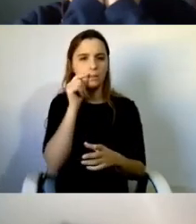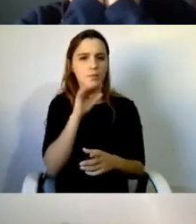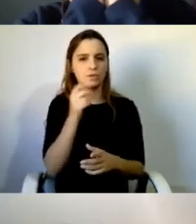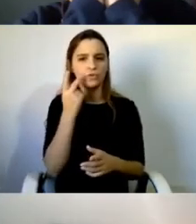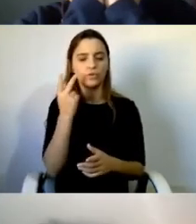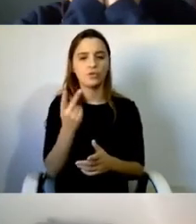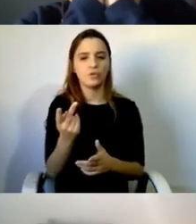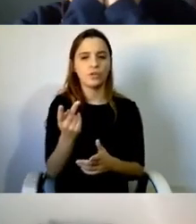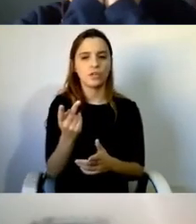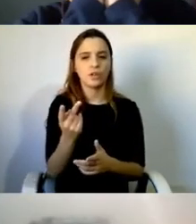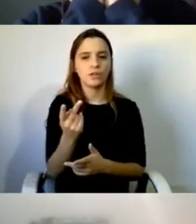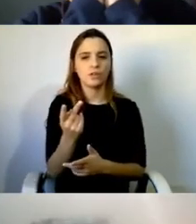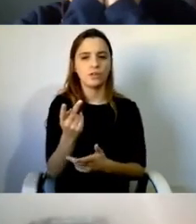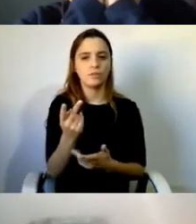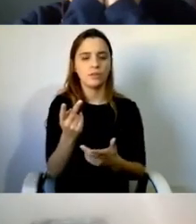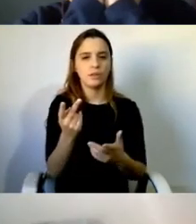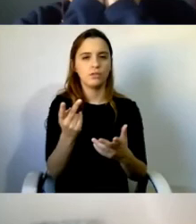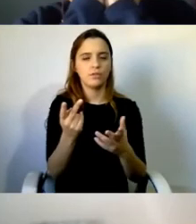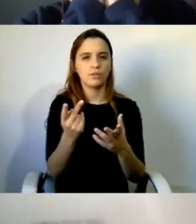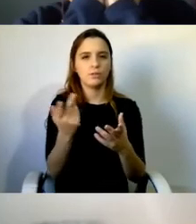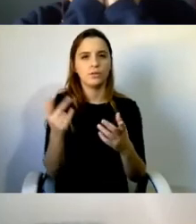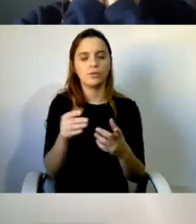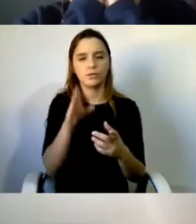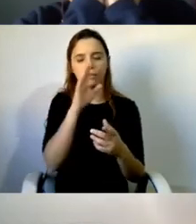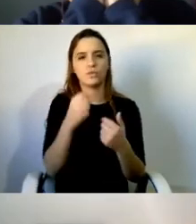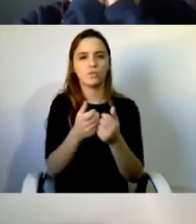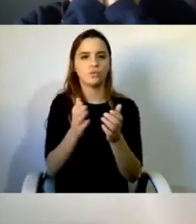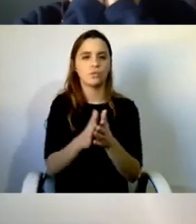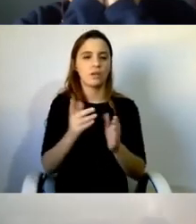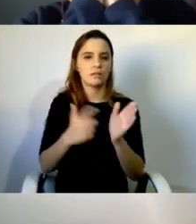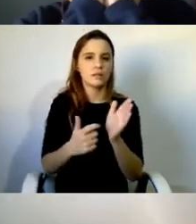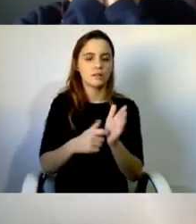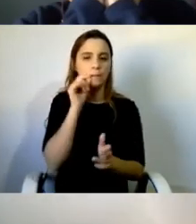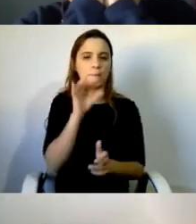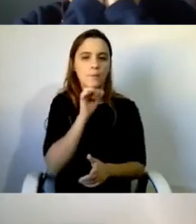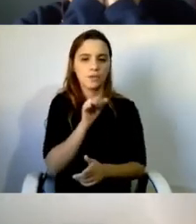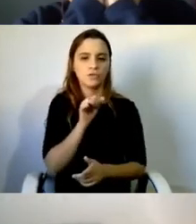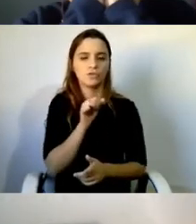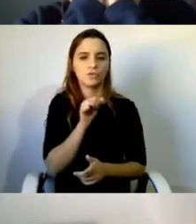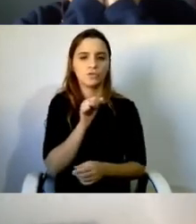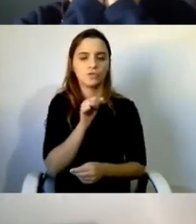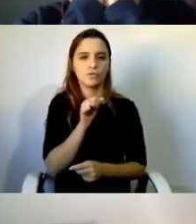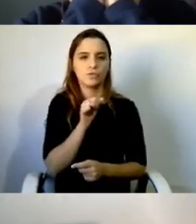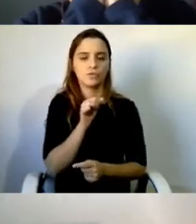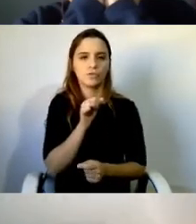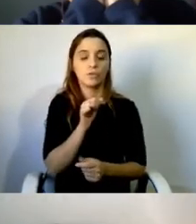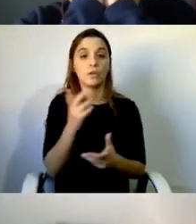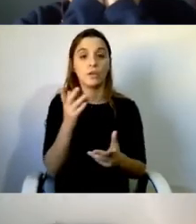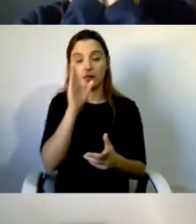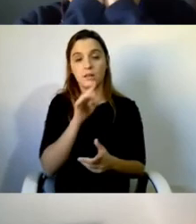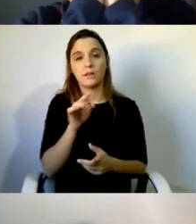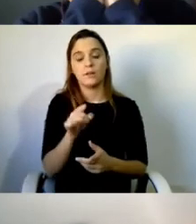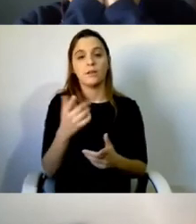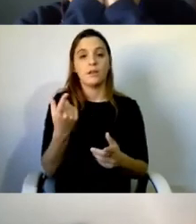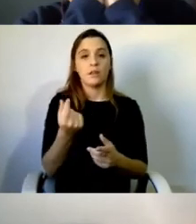and you're totally dependent on the parents, and they just get more money for being